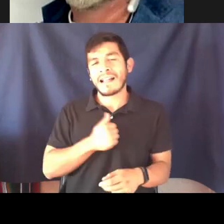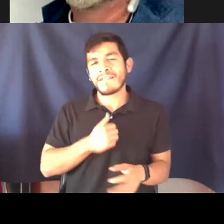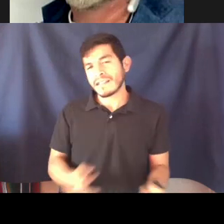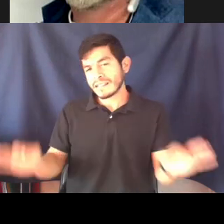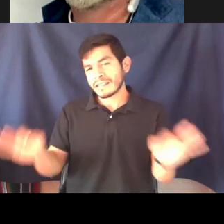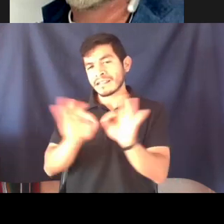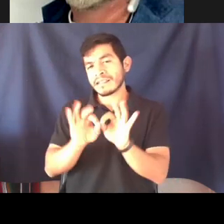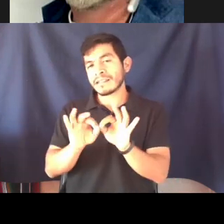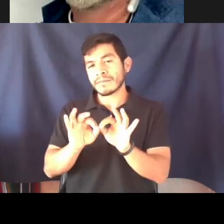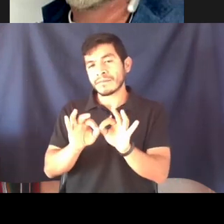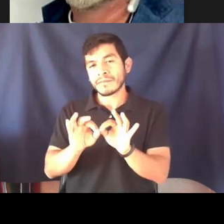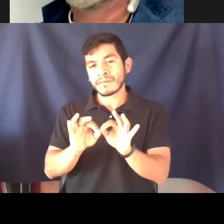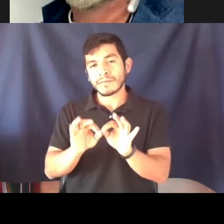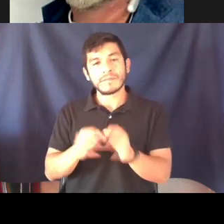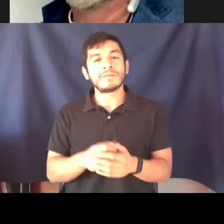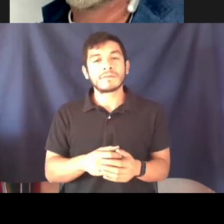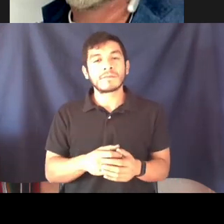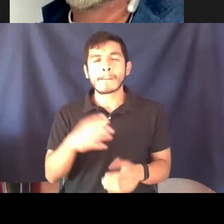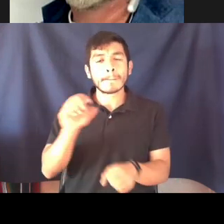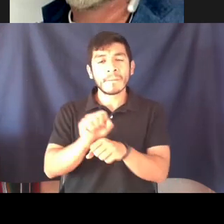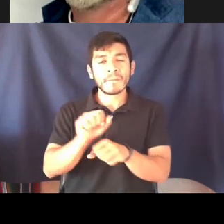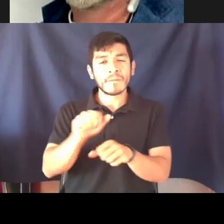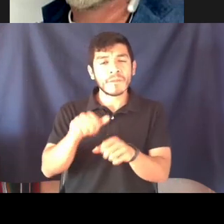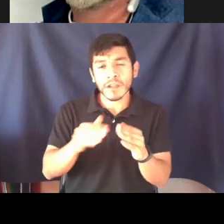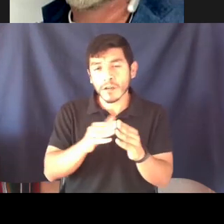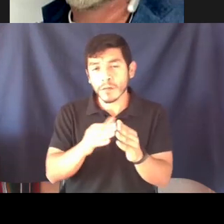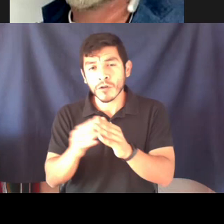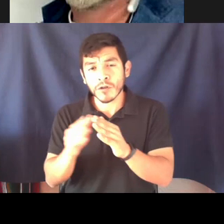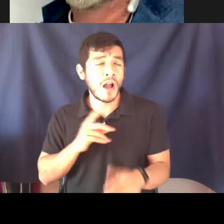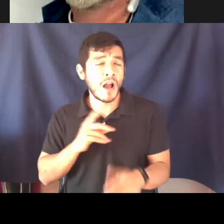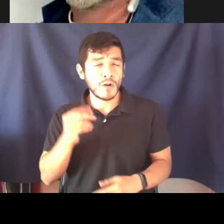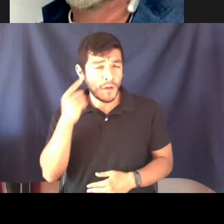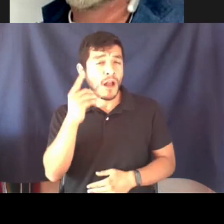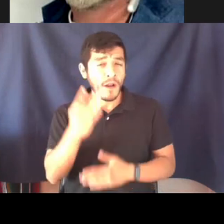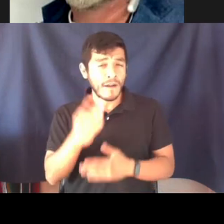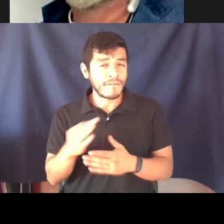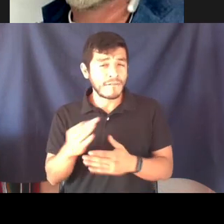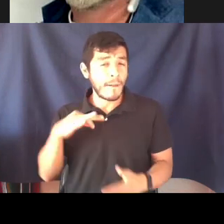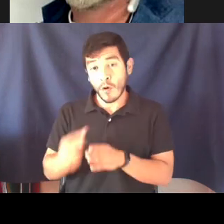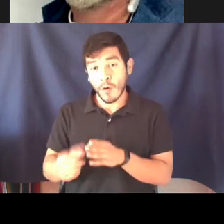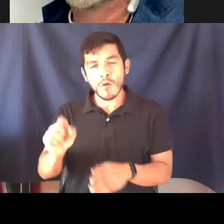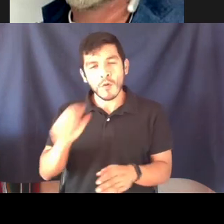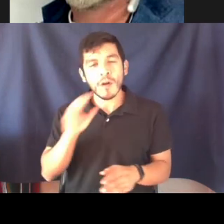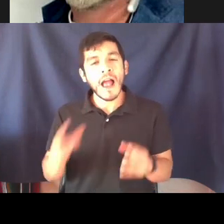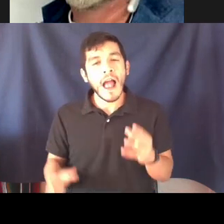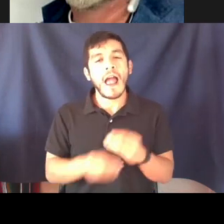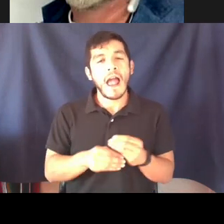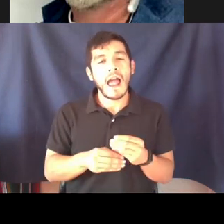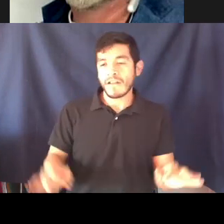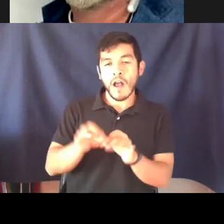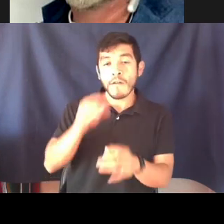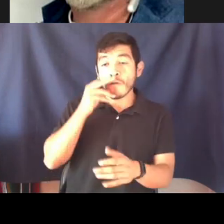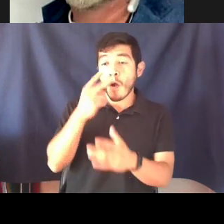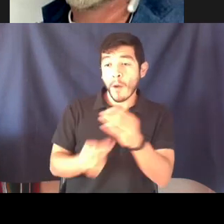do think one of the benefits of these programs is that you can have value add for both participants, right? The